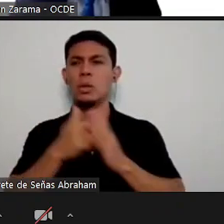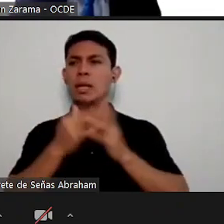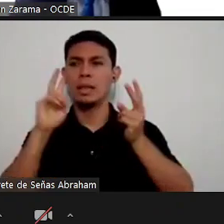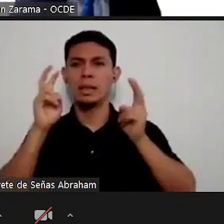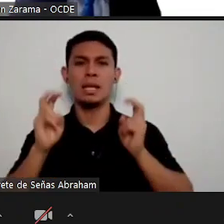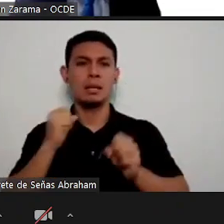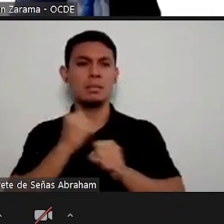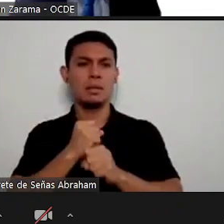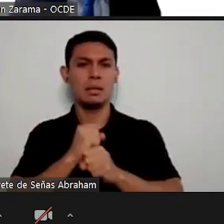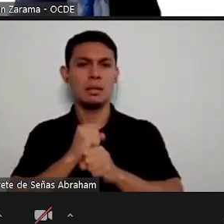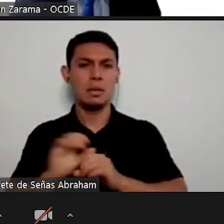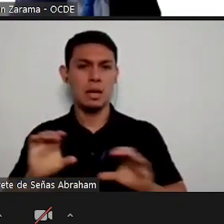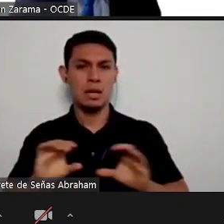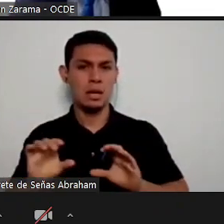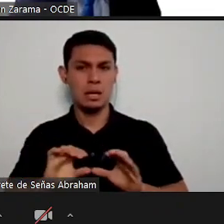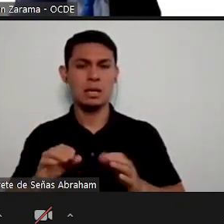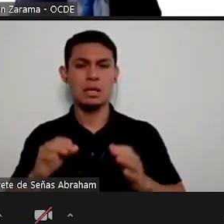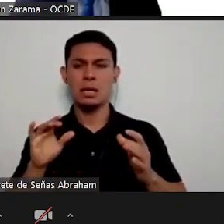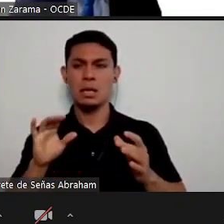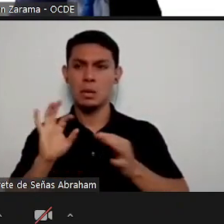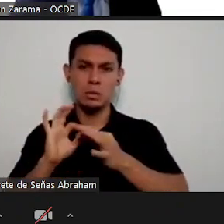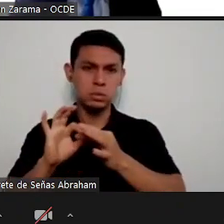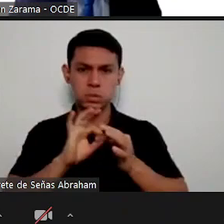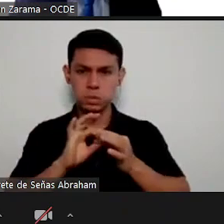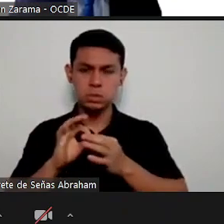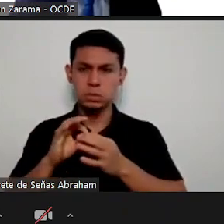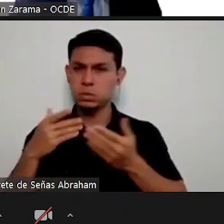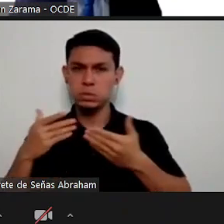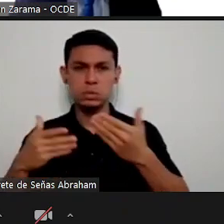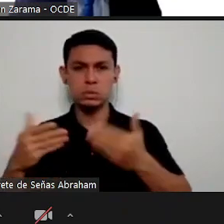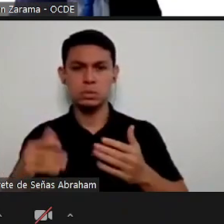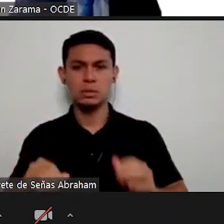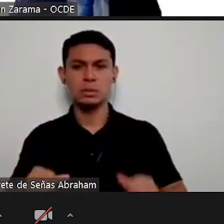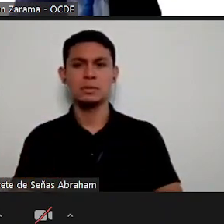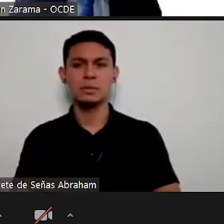all issues that have to do with uh